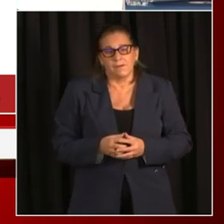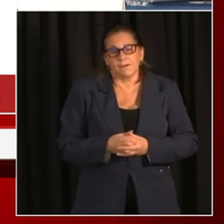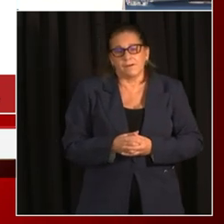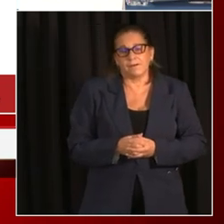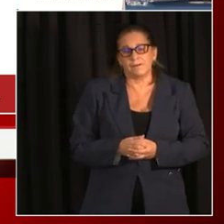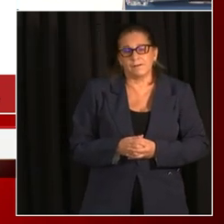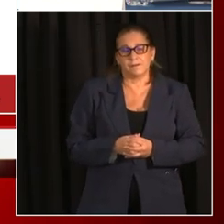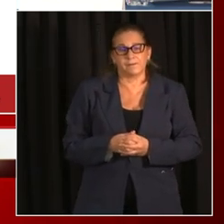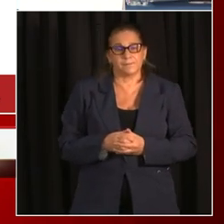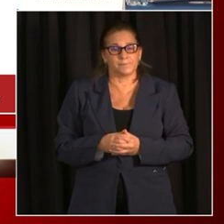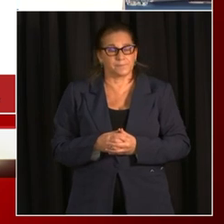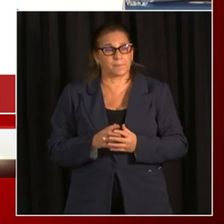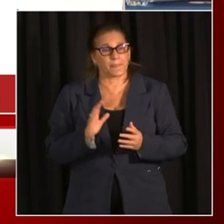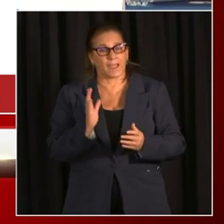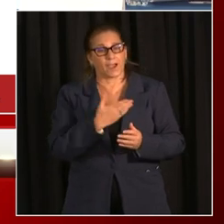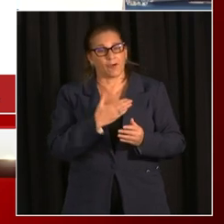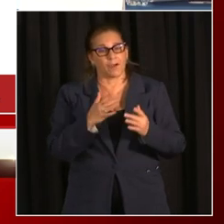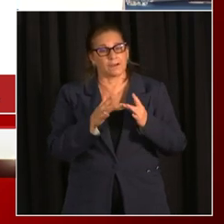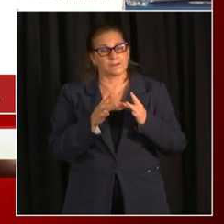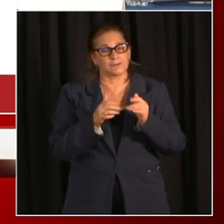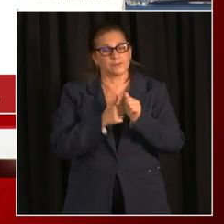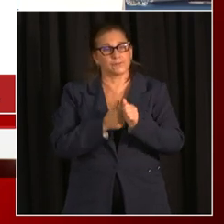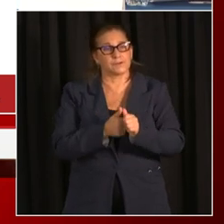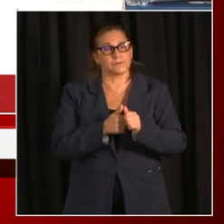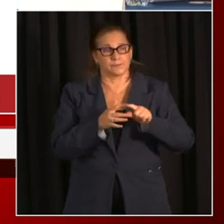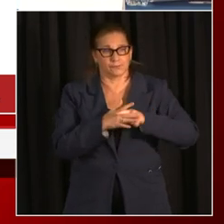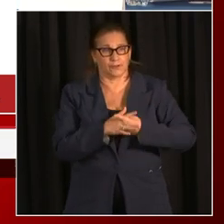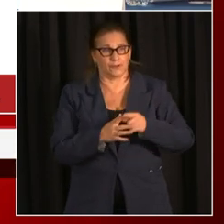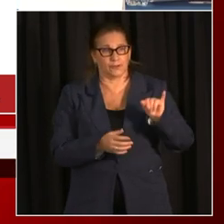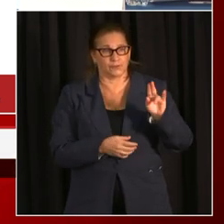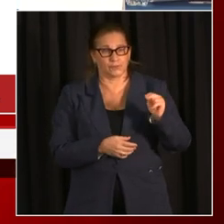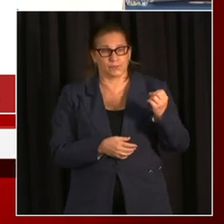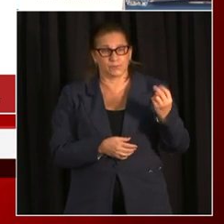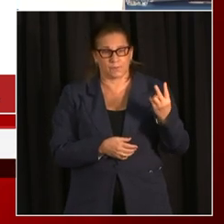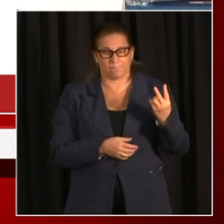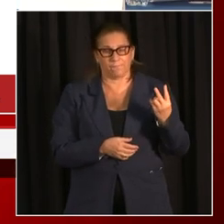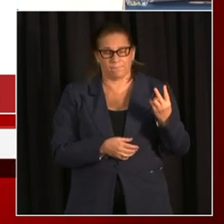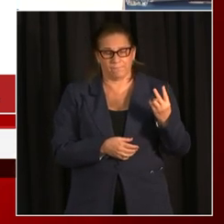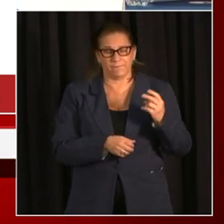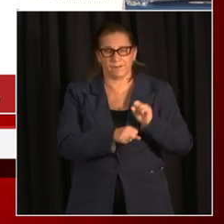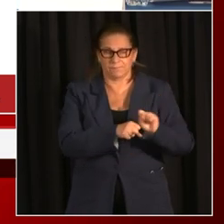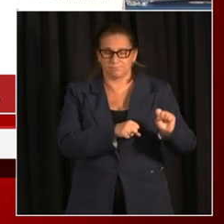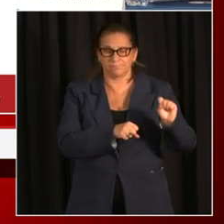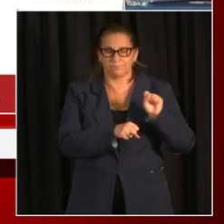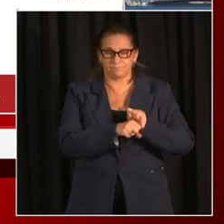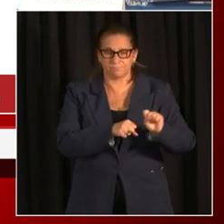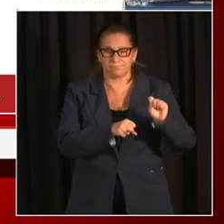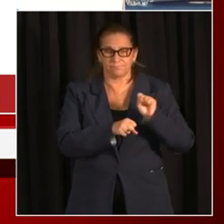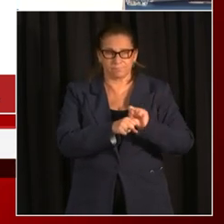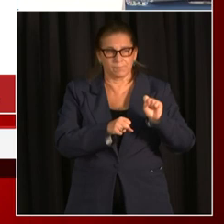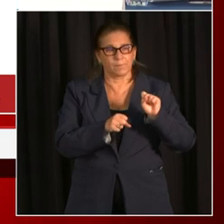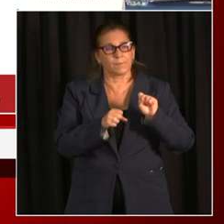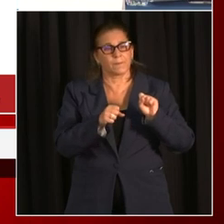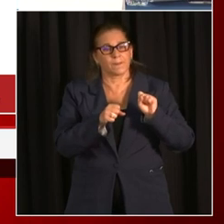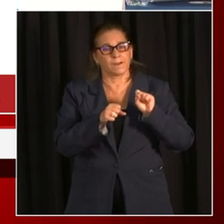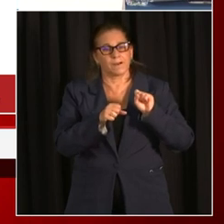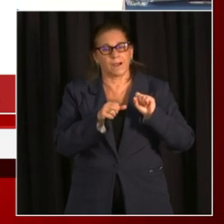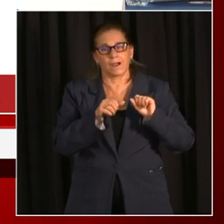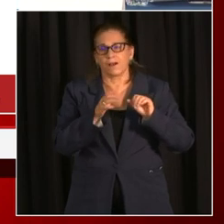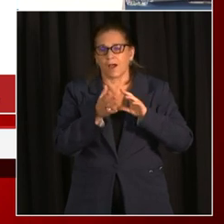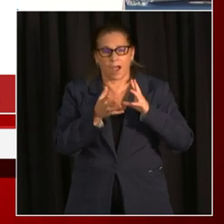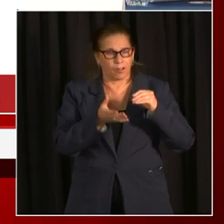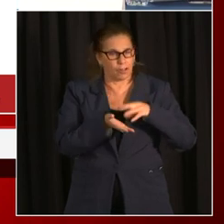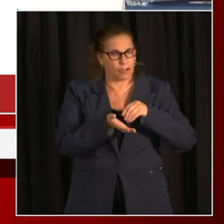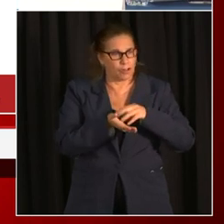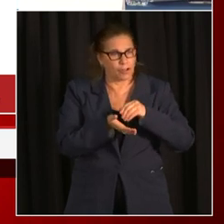full contact tracing, which began June 12th to the 13th, we've really started to work to make our contact tracing solution